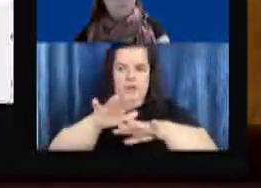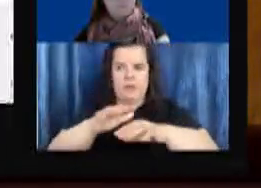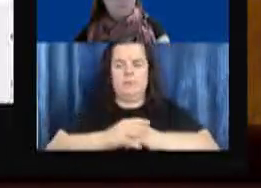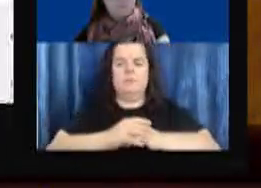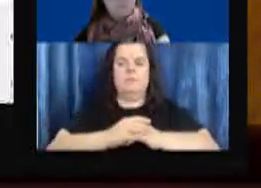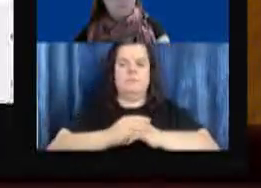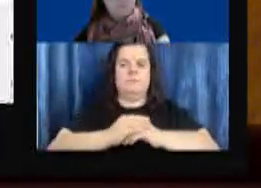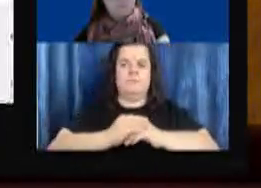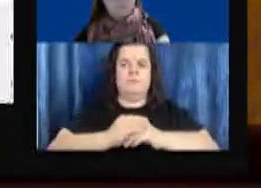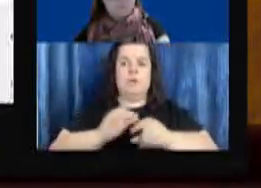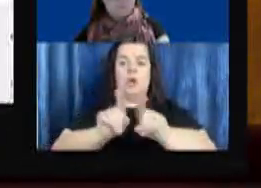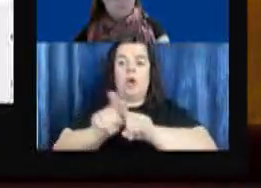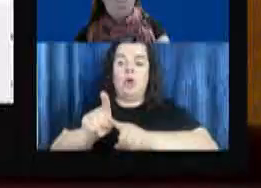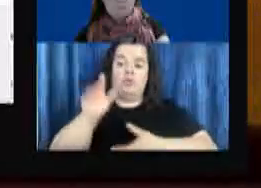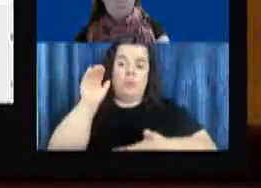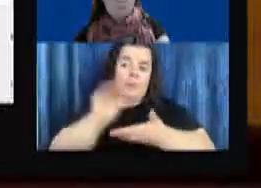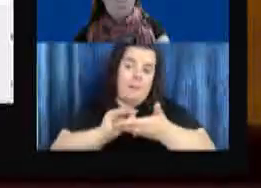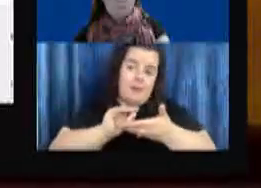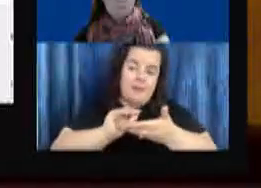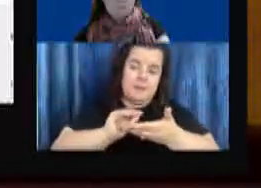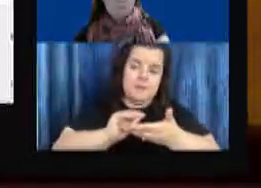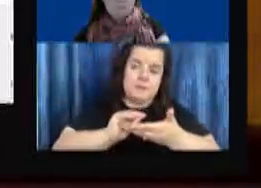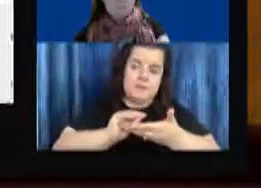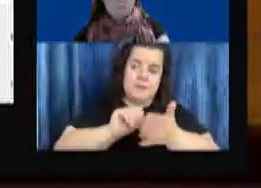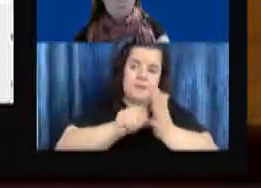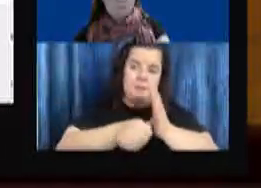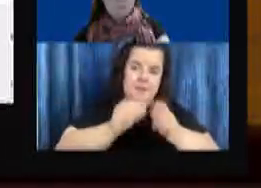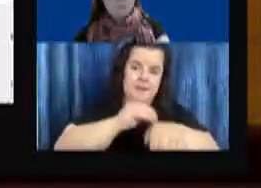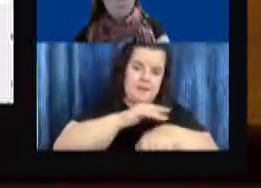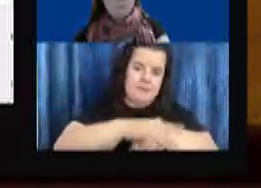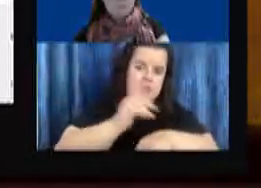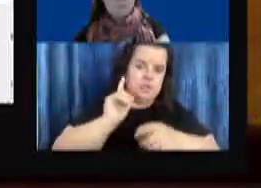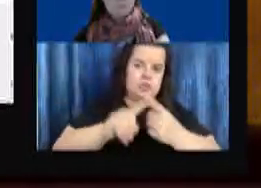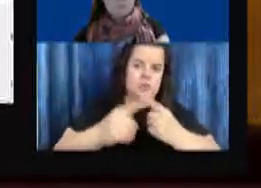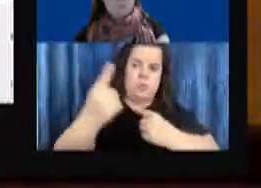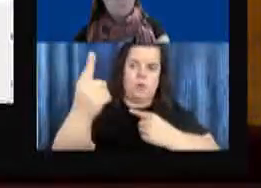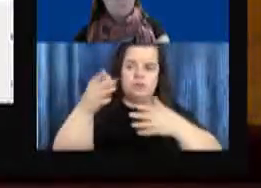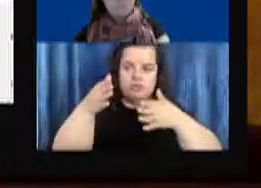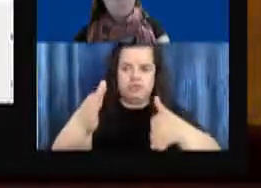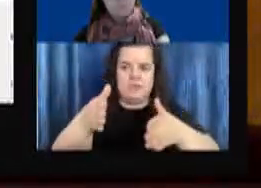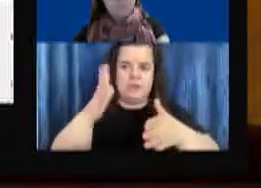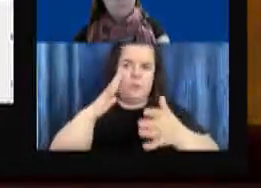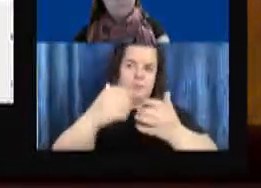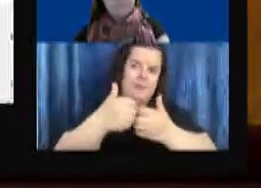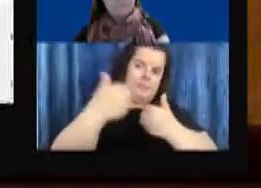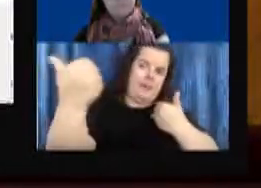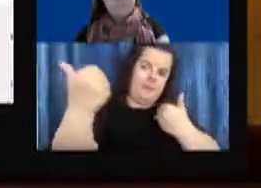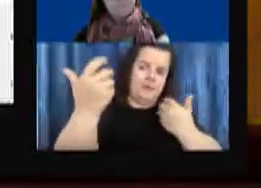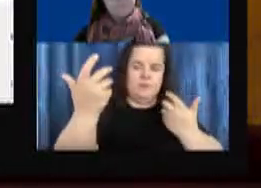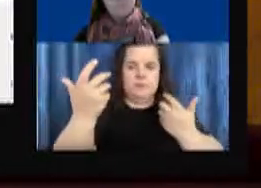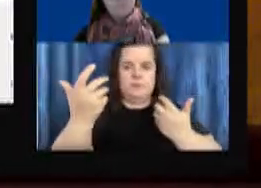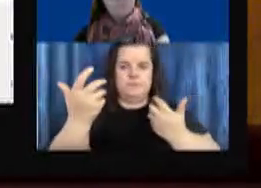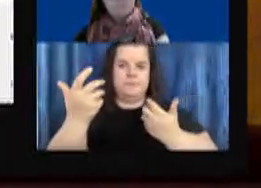to minimize the impact to any one street for this development.